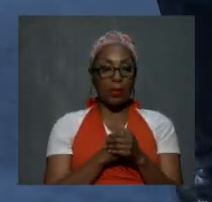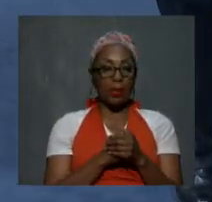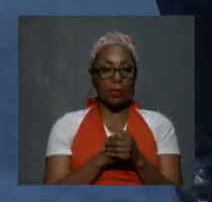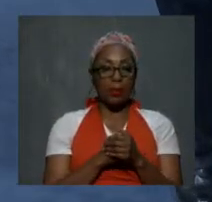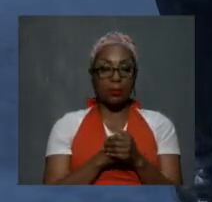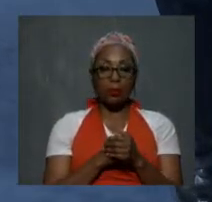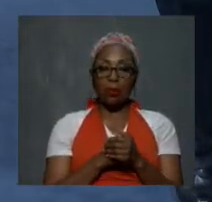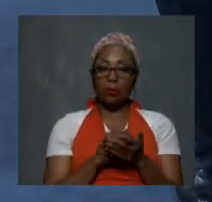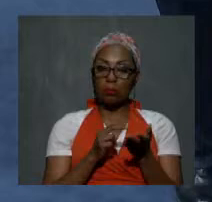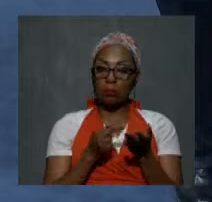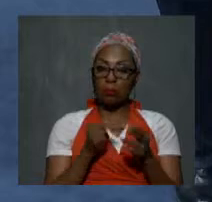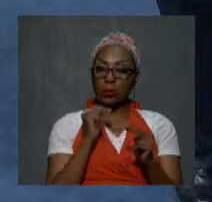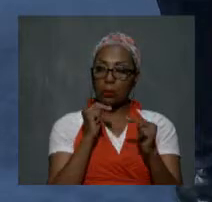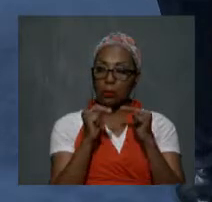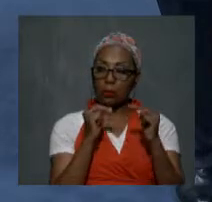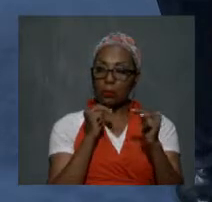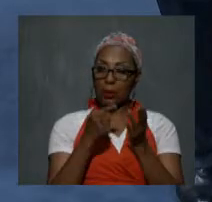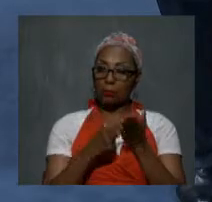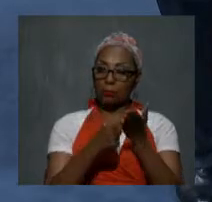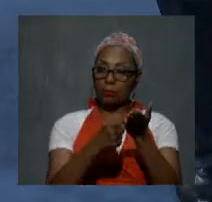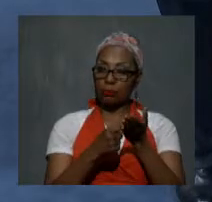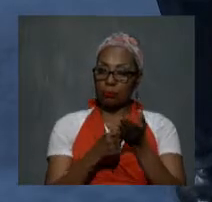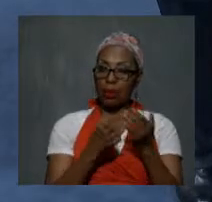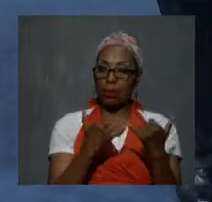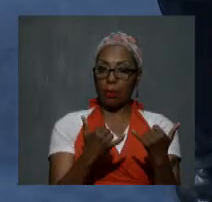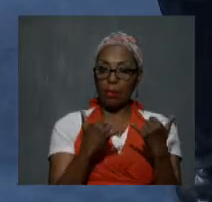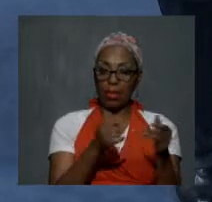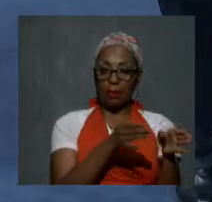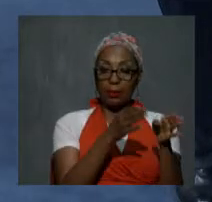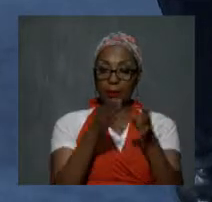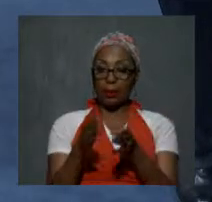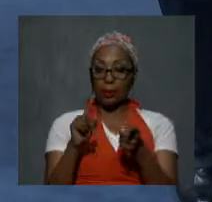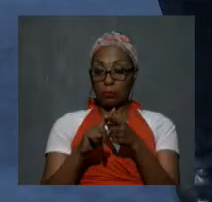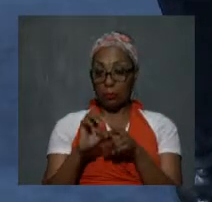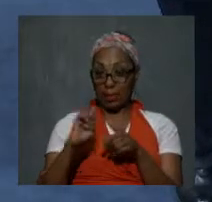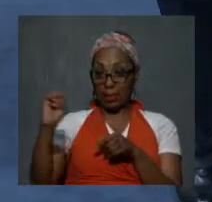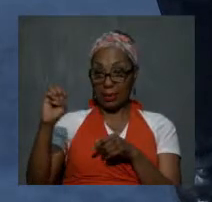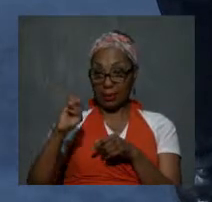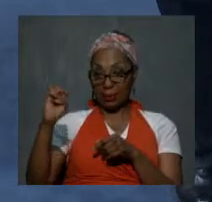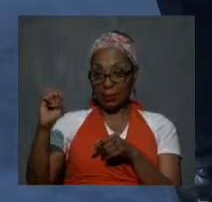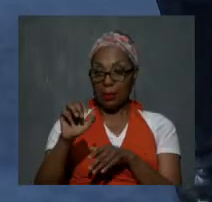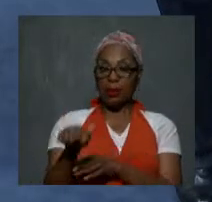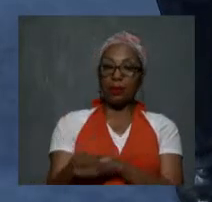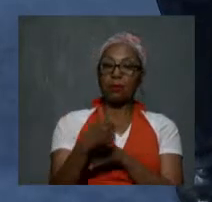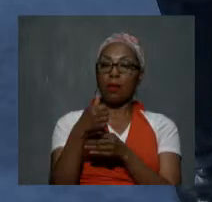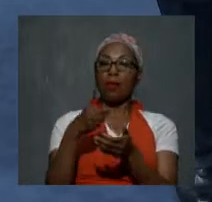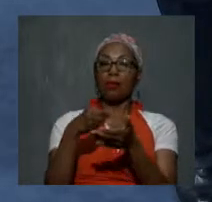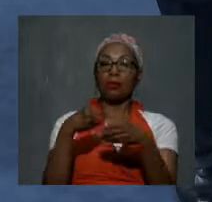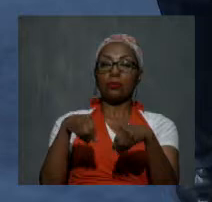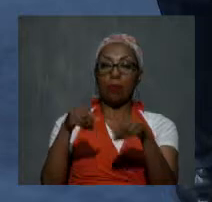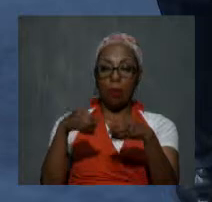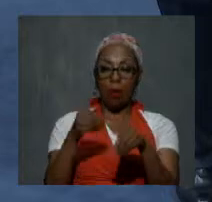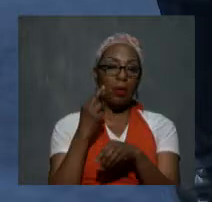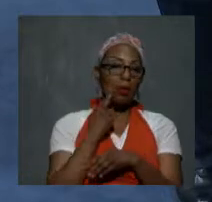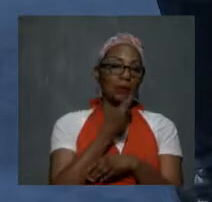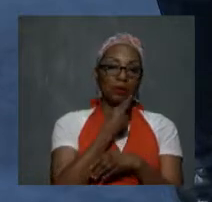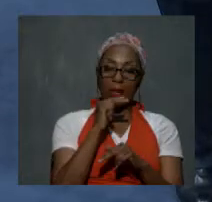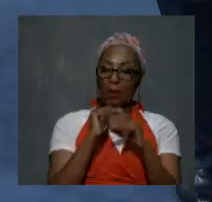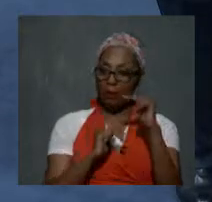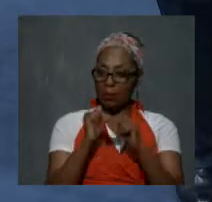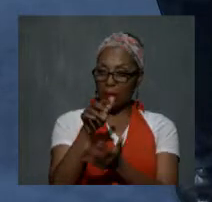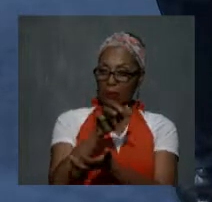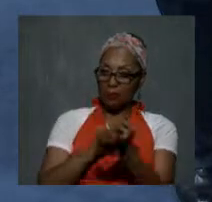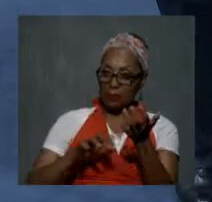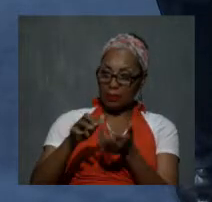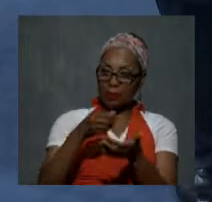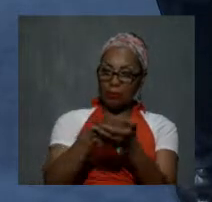a negotiation working with right now. The next one to the east of that is another retail restaurant building, so there'll be a mix